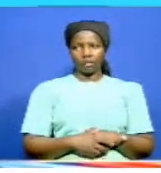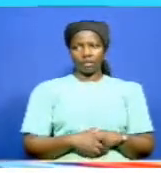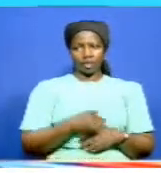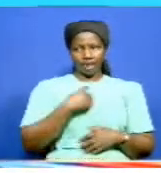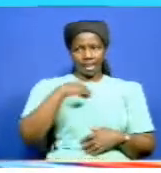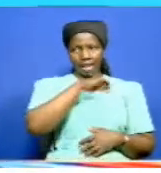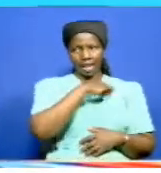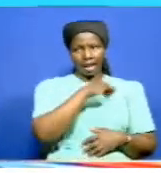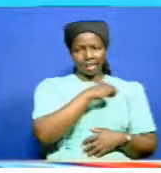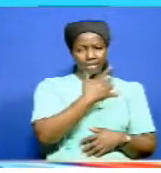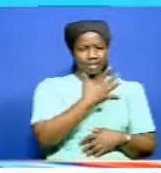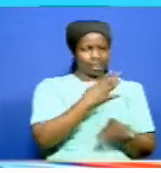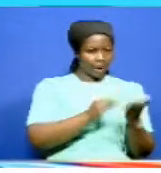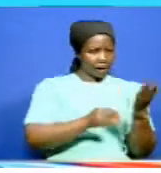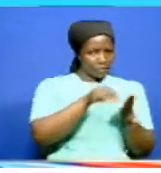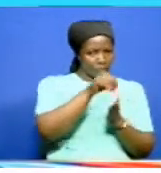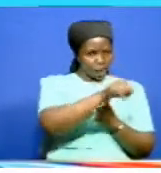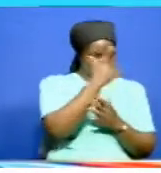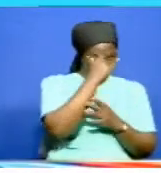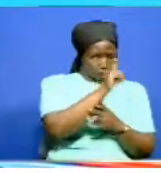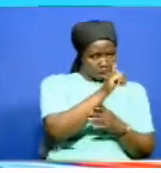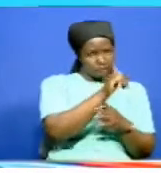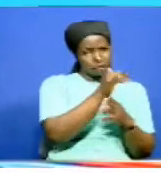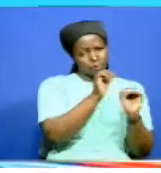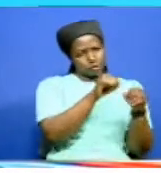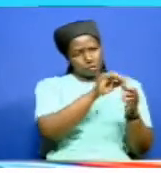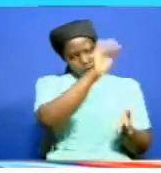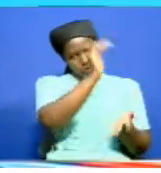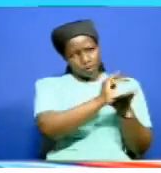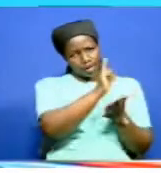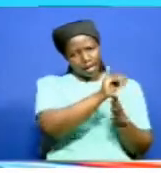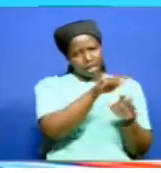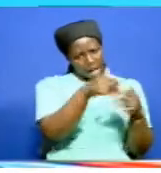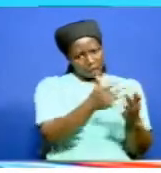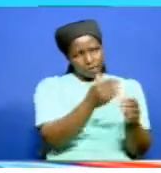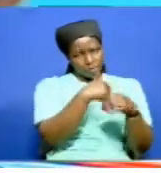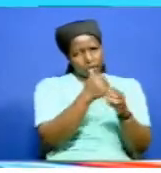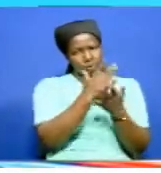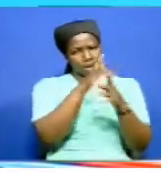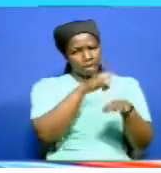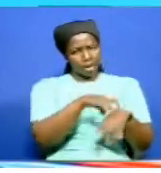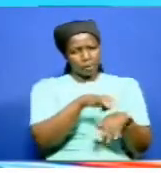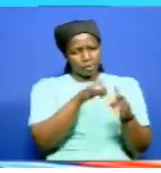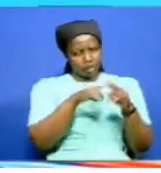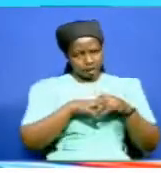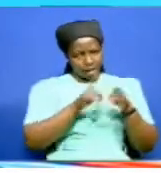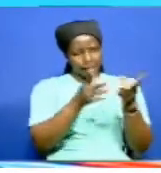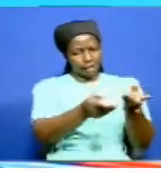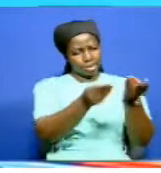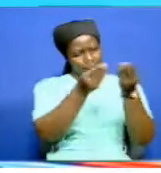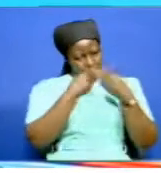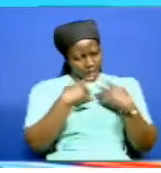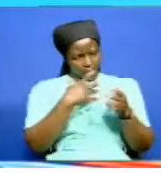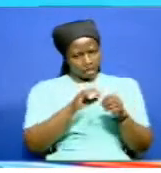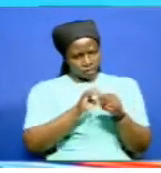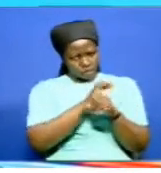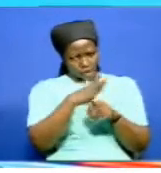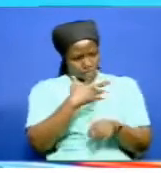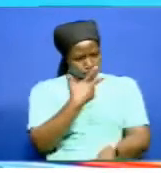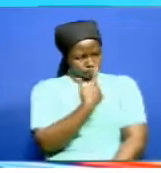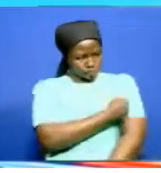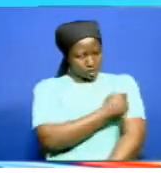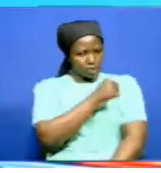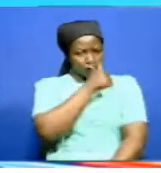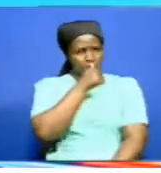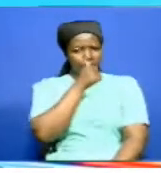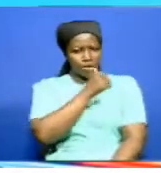still shouldering that cost? And how can we bring it down so that when we start receiving the COVID vaccines in private